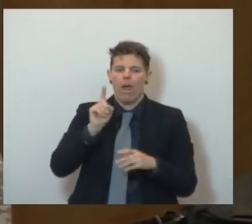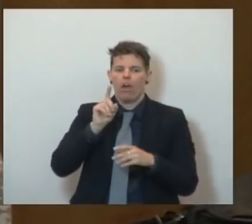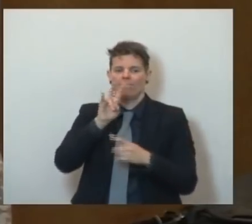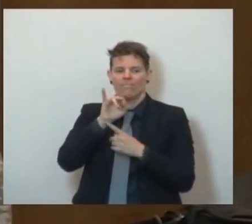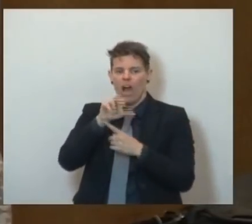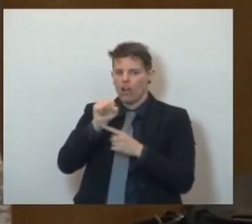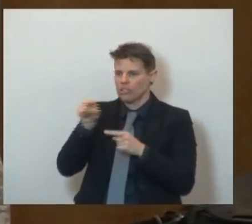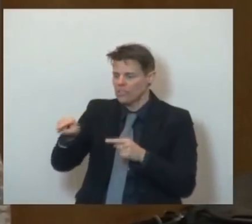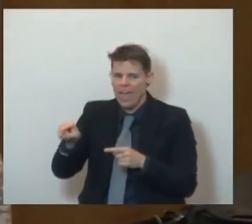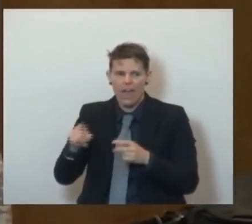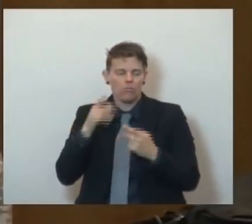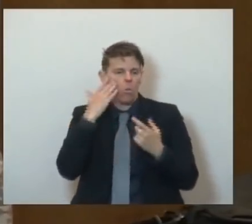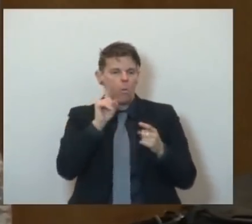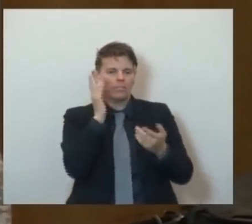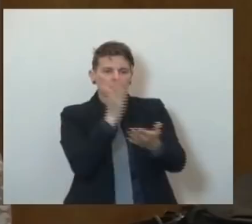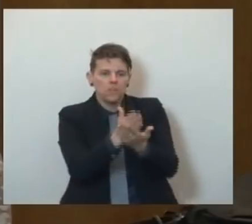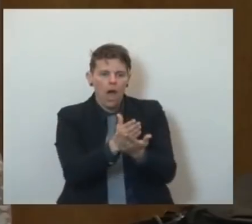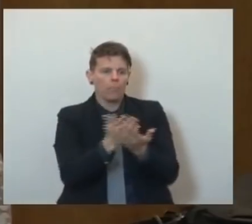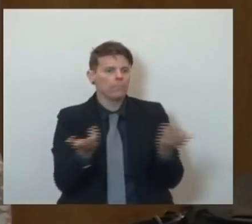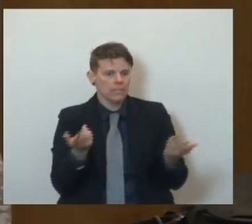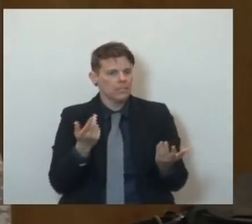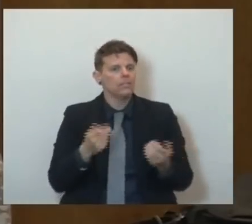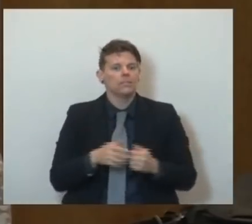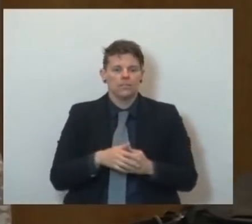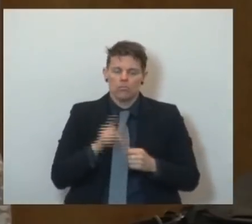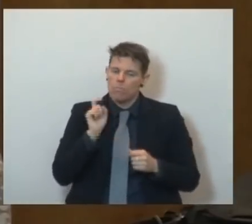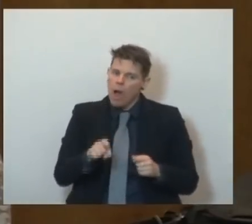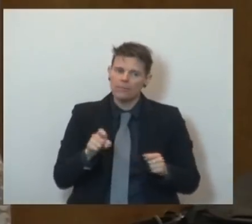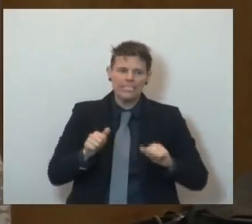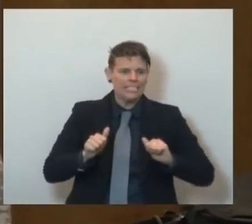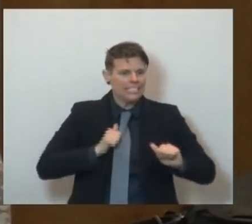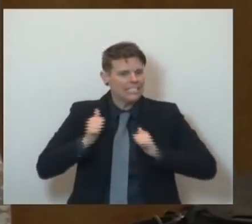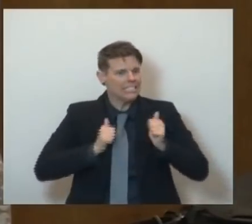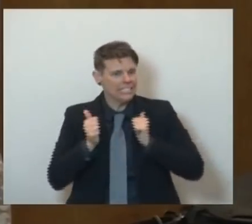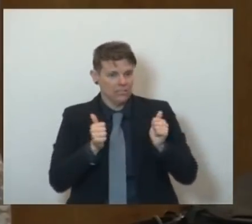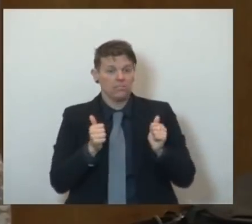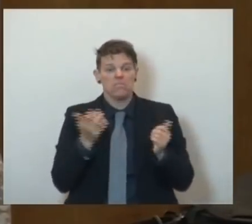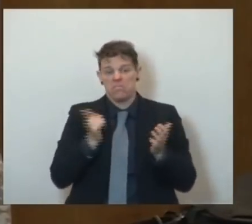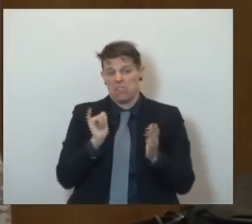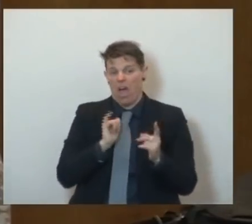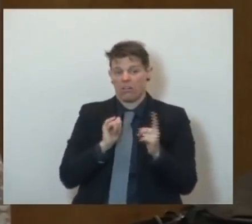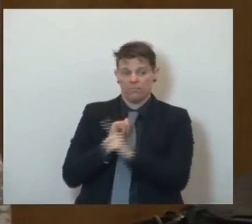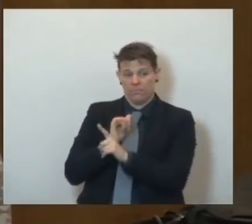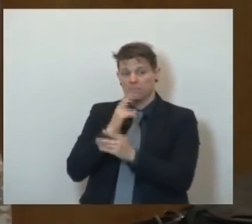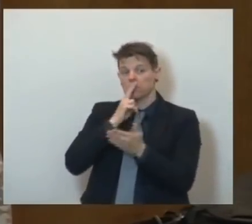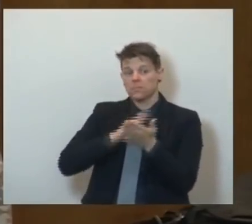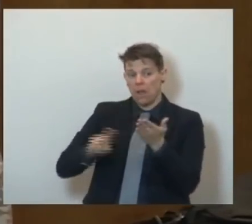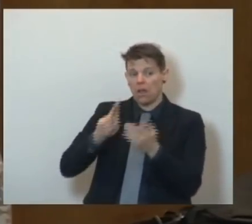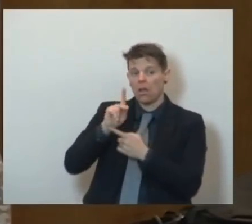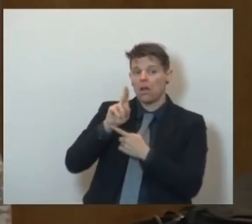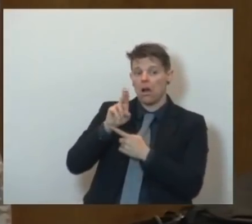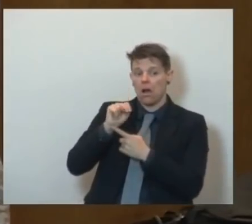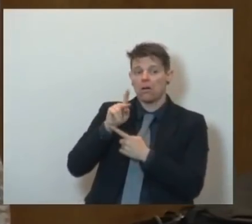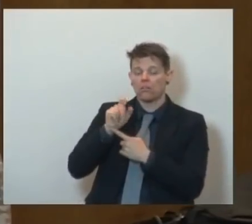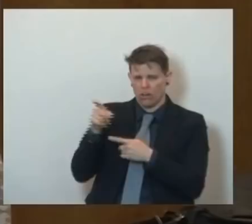feel like the aggressive approach Secretary Kunkel has taken and her team, they really are out there. I hear reports every day about multiple numbers of nursing